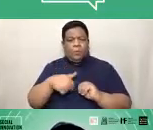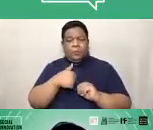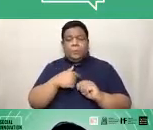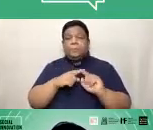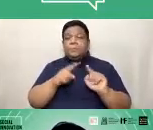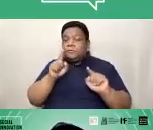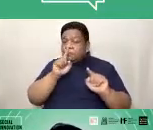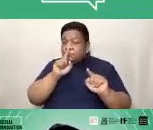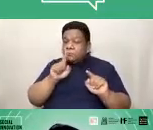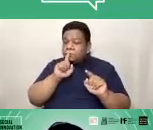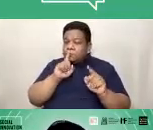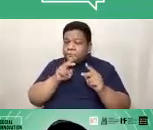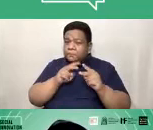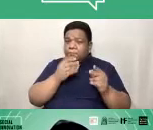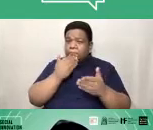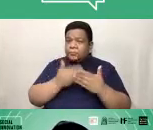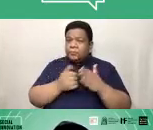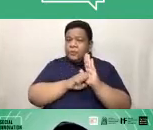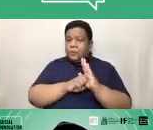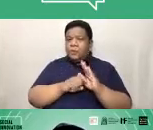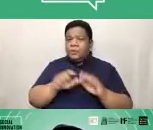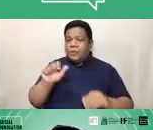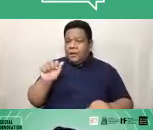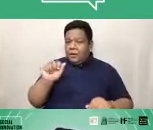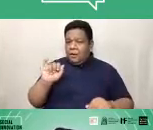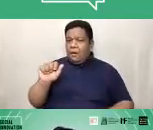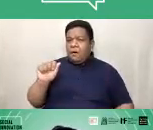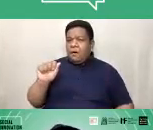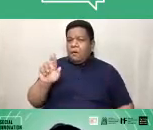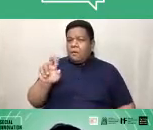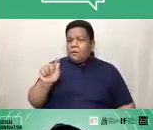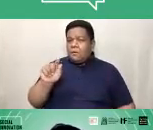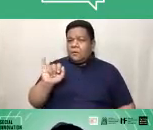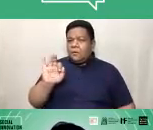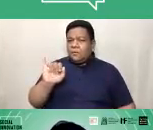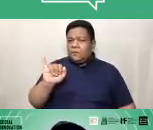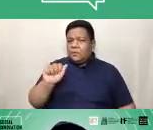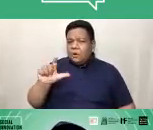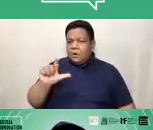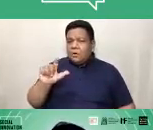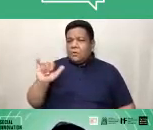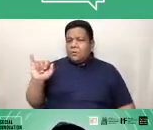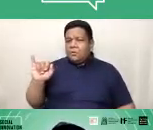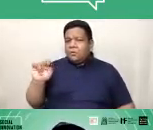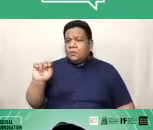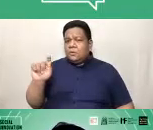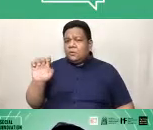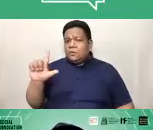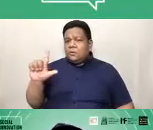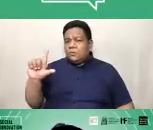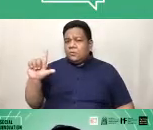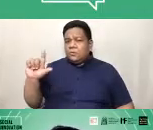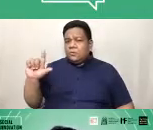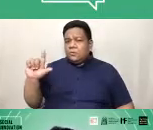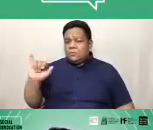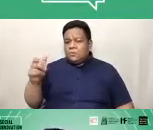very good examples of how artificial intelligence is permeating all of our technology. All right.